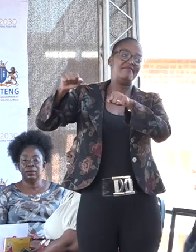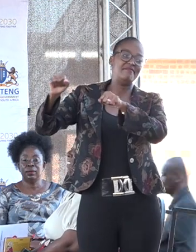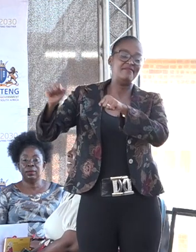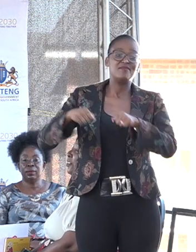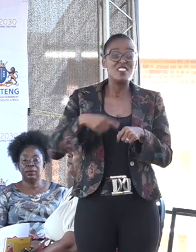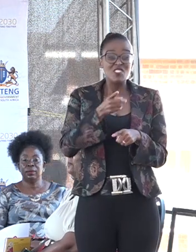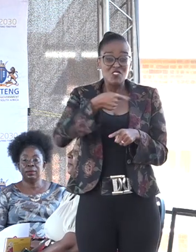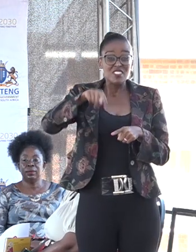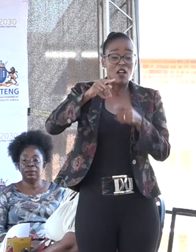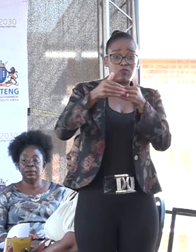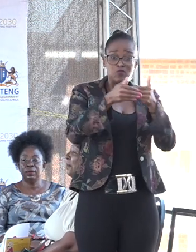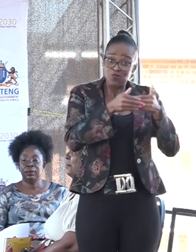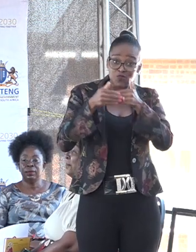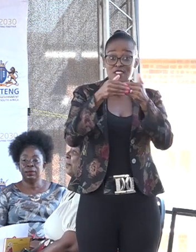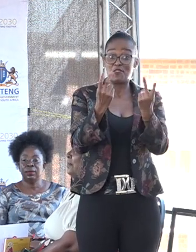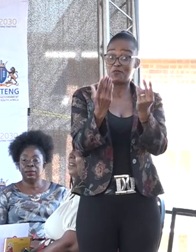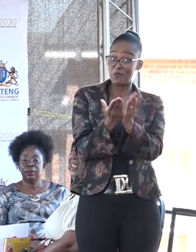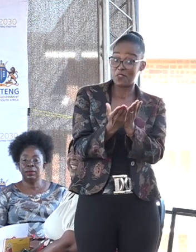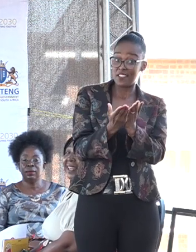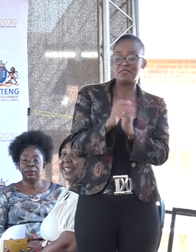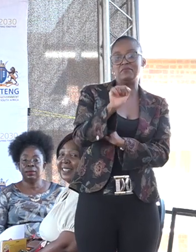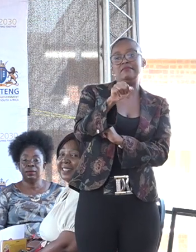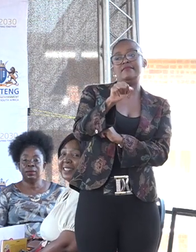Yeah. Are you going to take care of your new school?